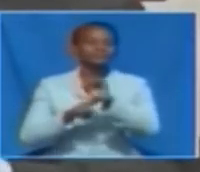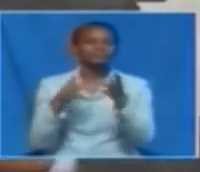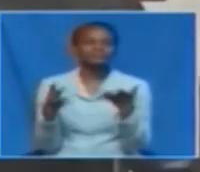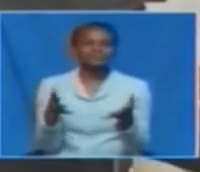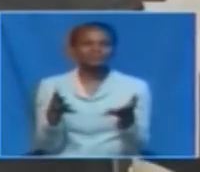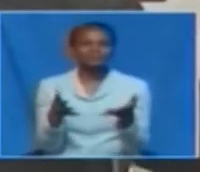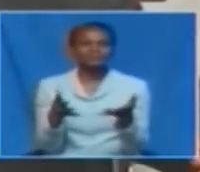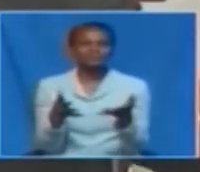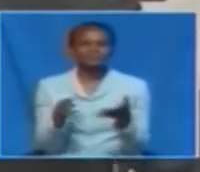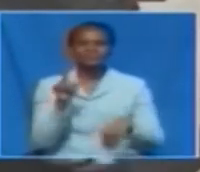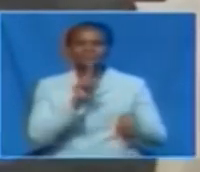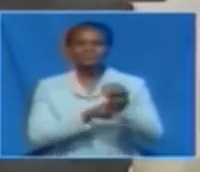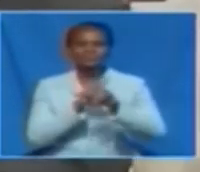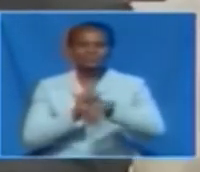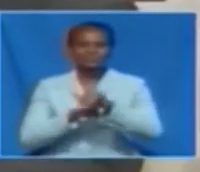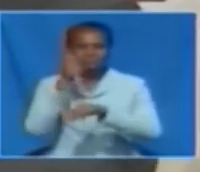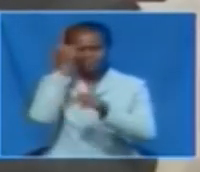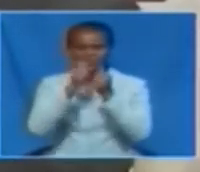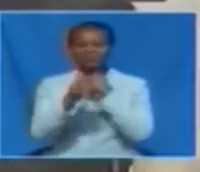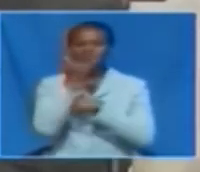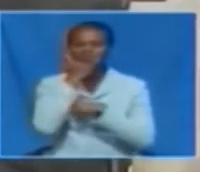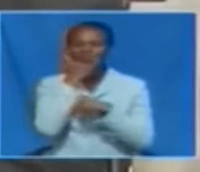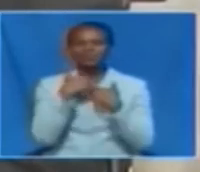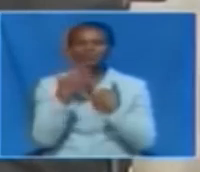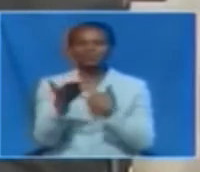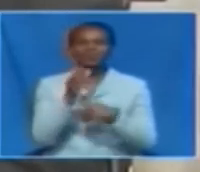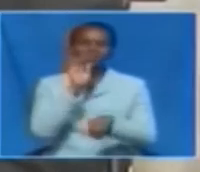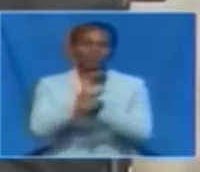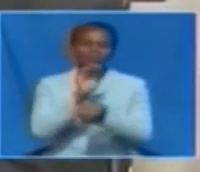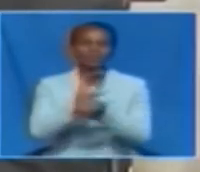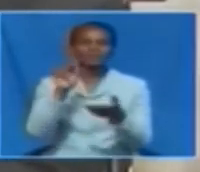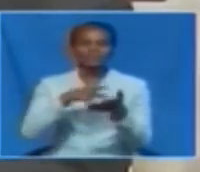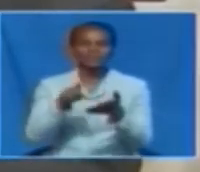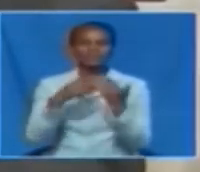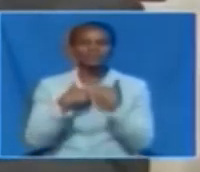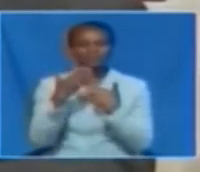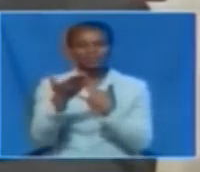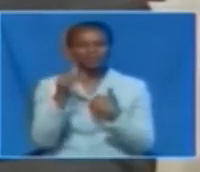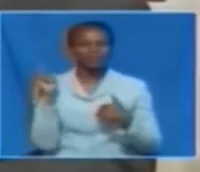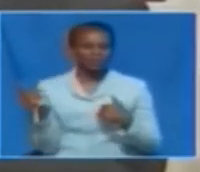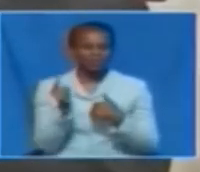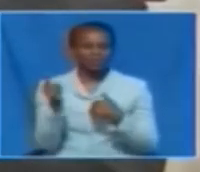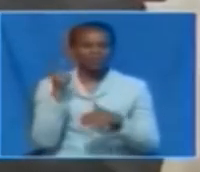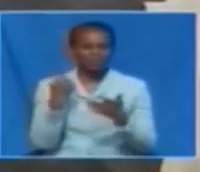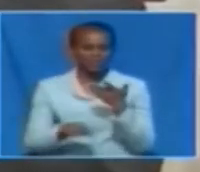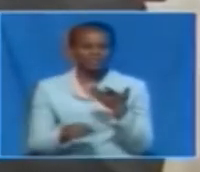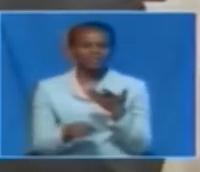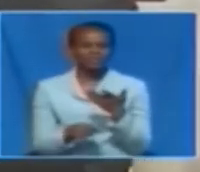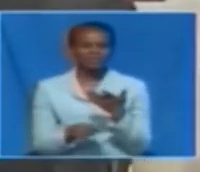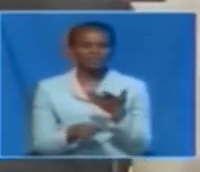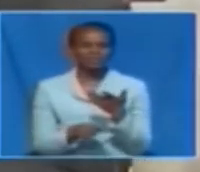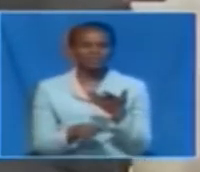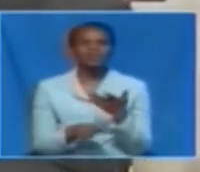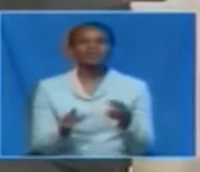is injured because they were disciplined for something they did, their comments about the party that disciplined them will always be